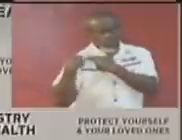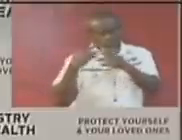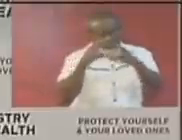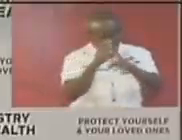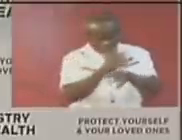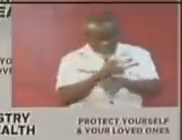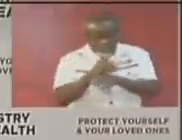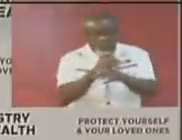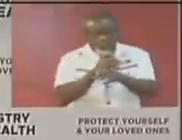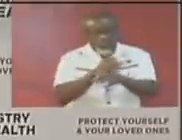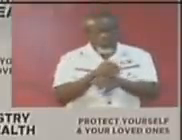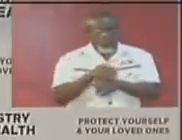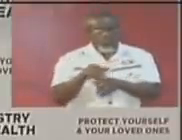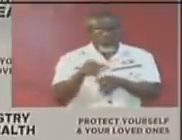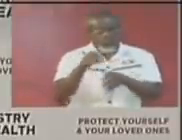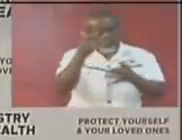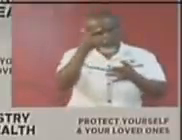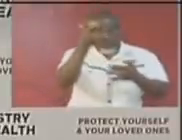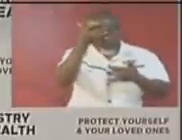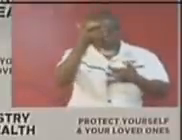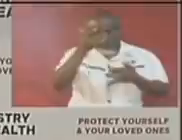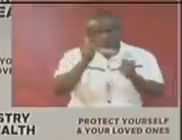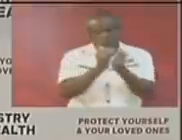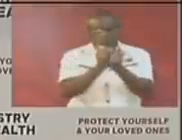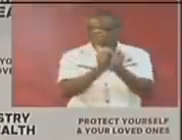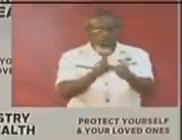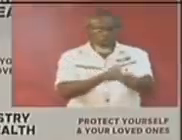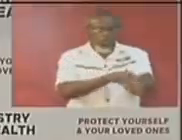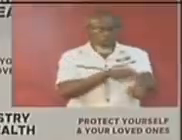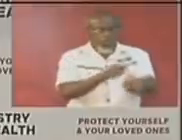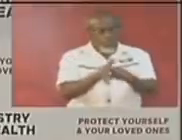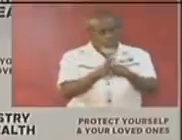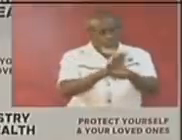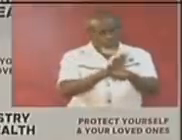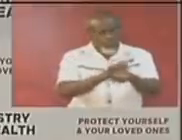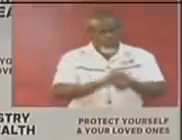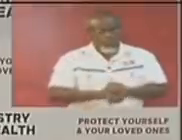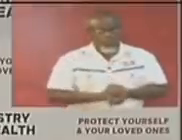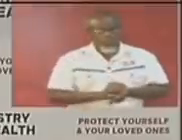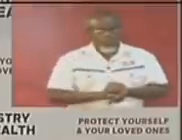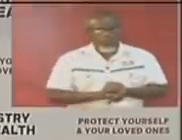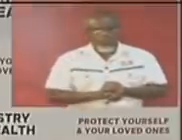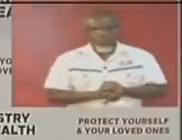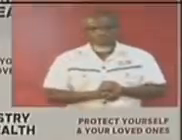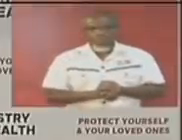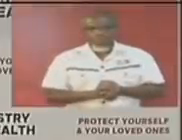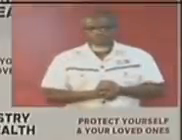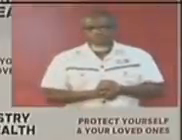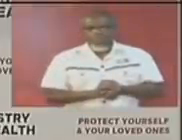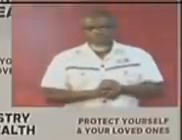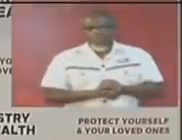very much, Dr. Mohammed. I think Wired 868, we have another question from you.